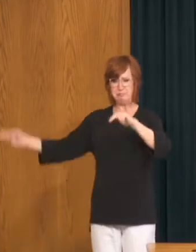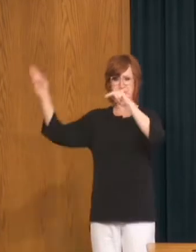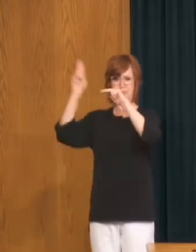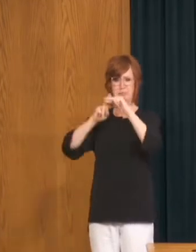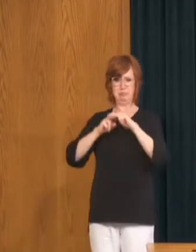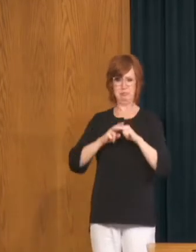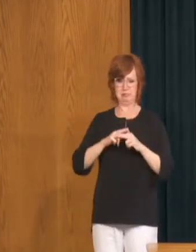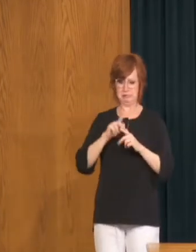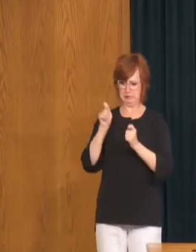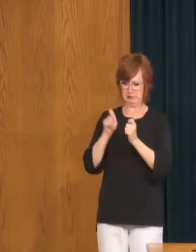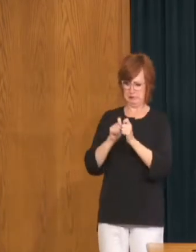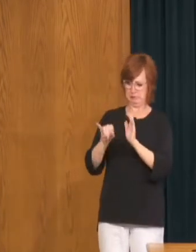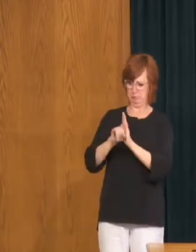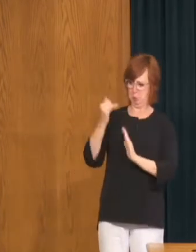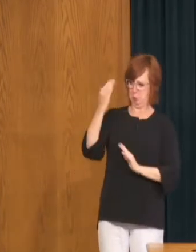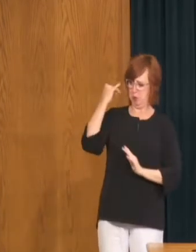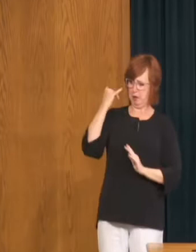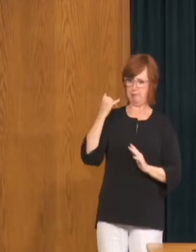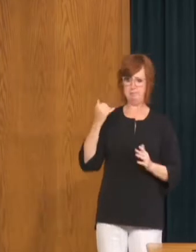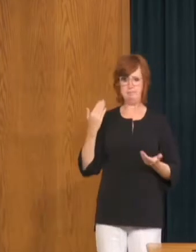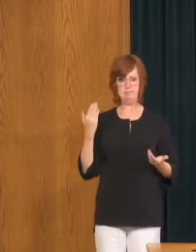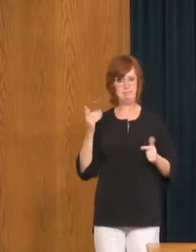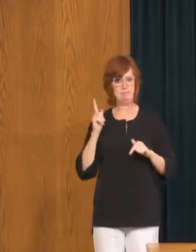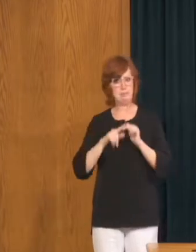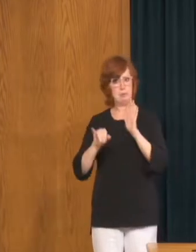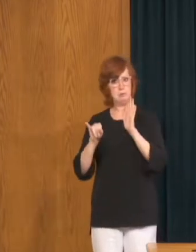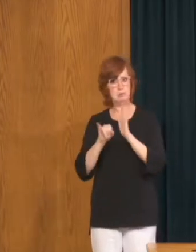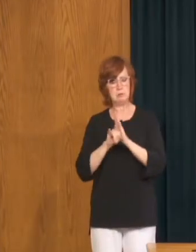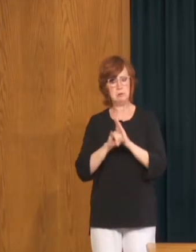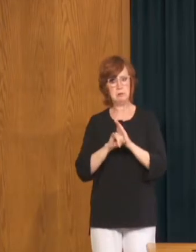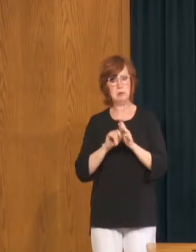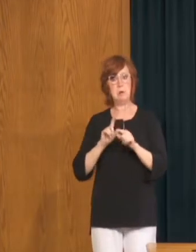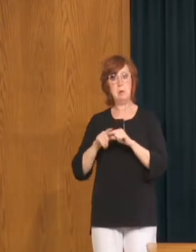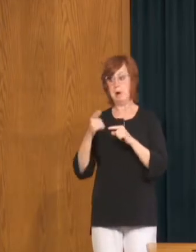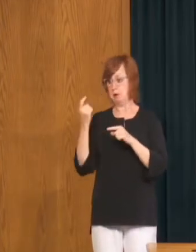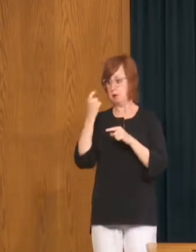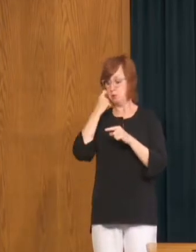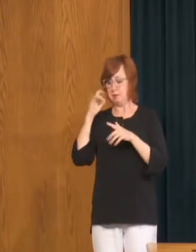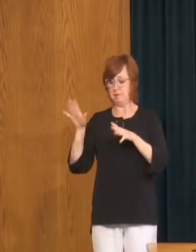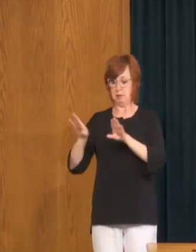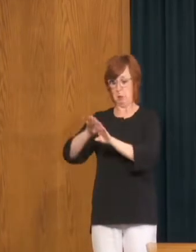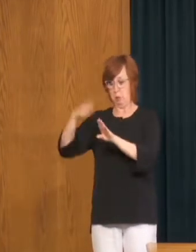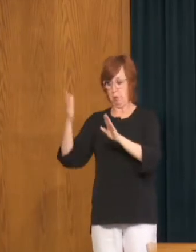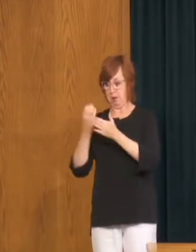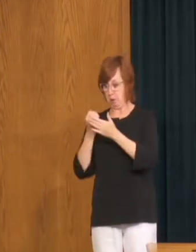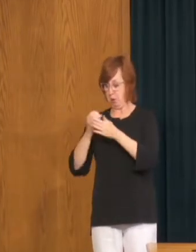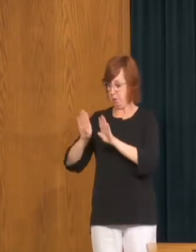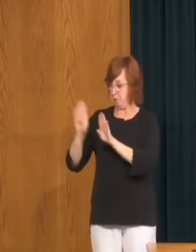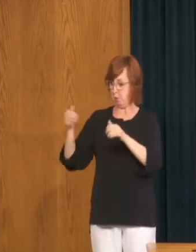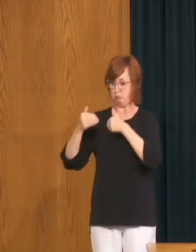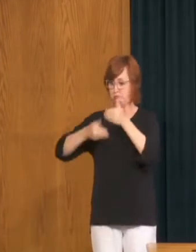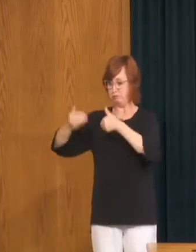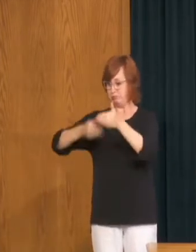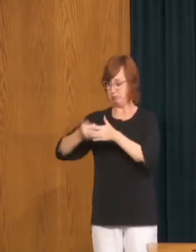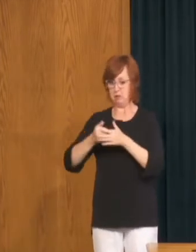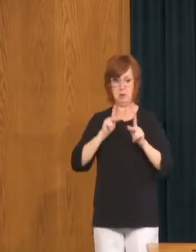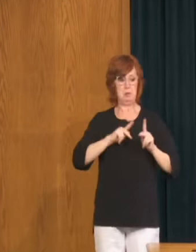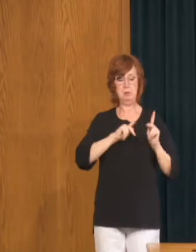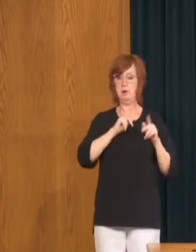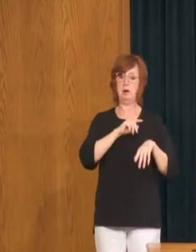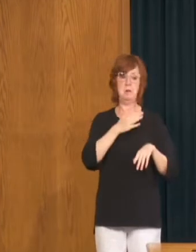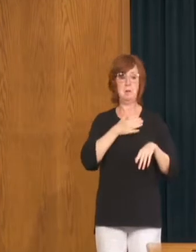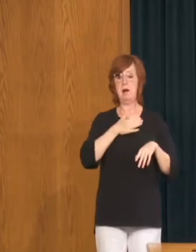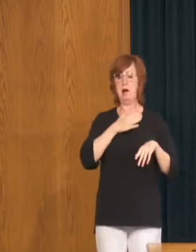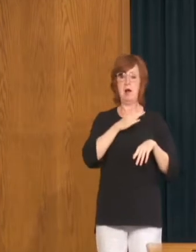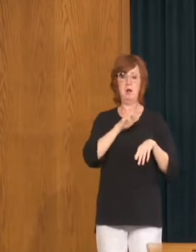their economy, many people went back to their old habits. And now we are seeing how a few cases